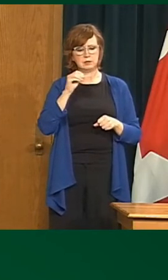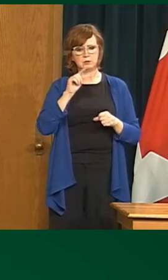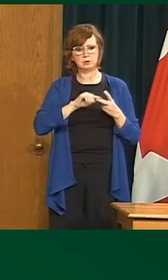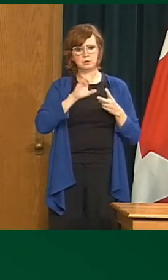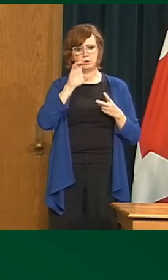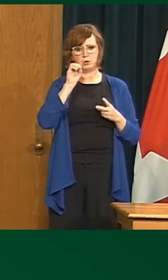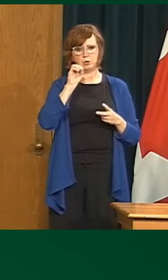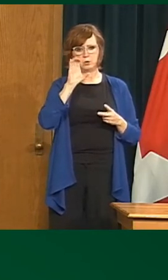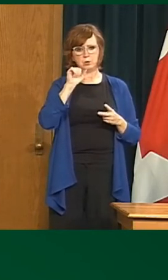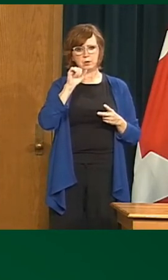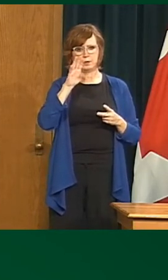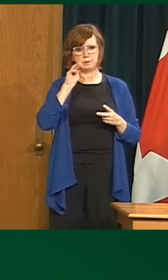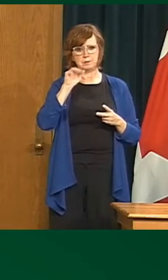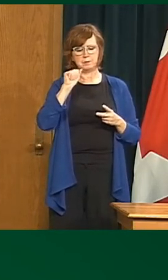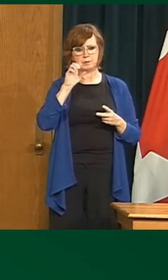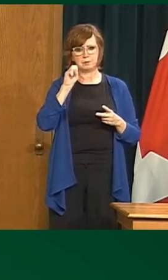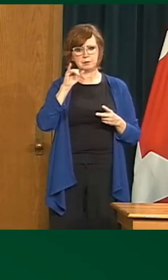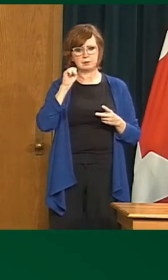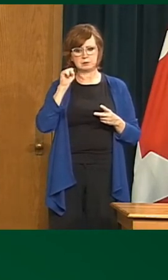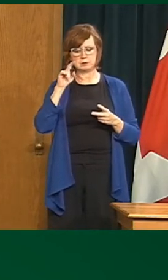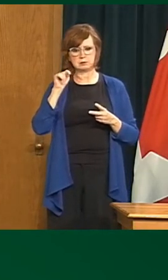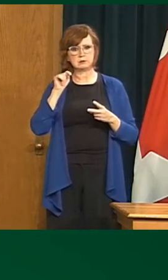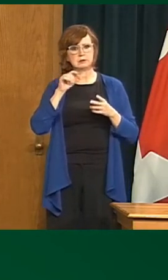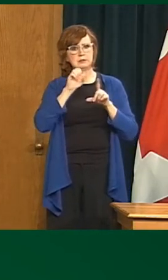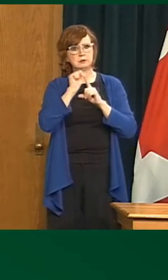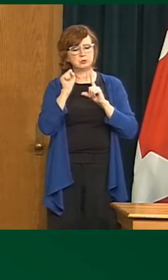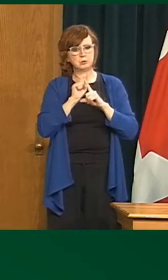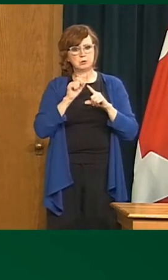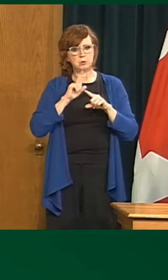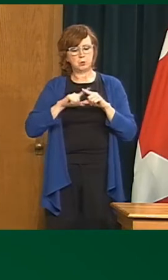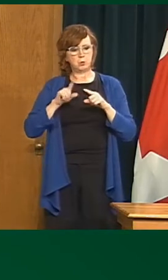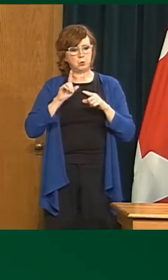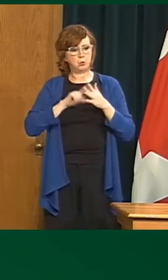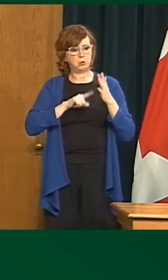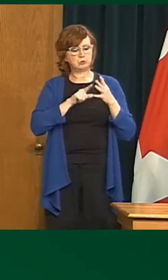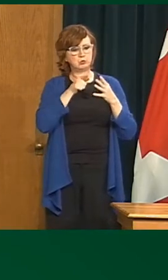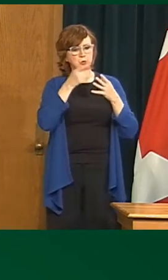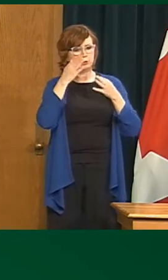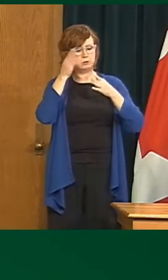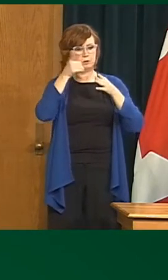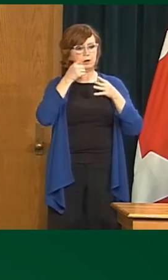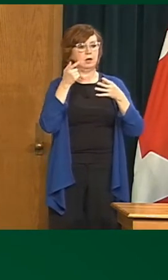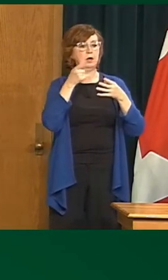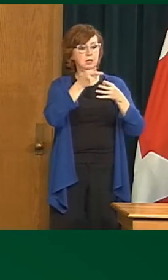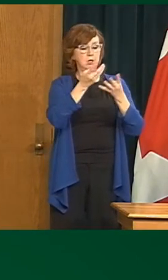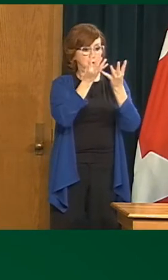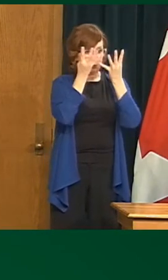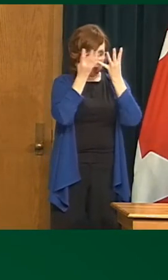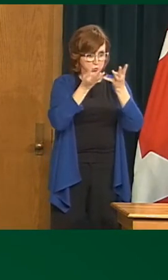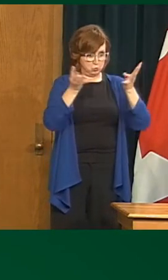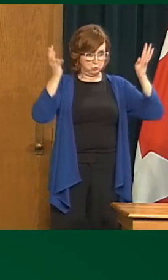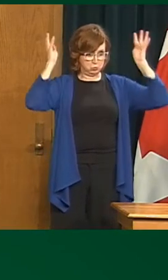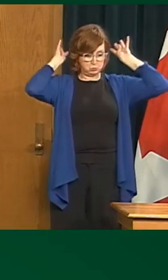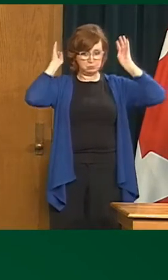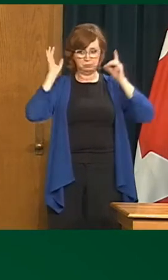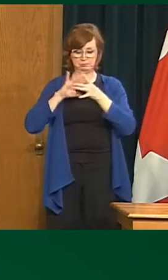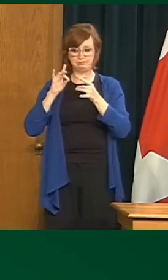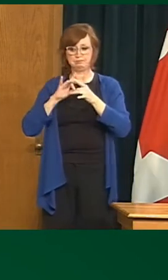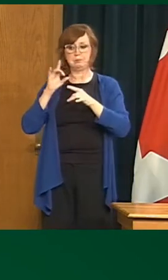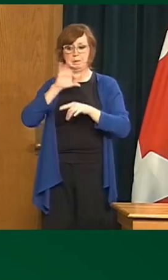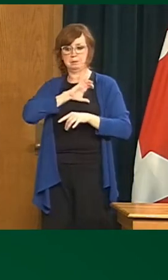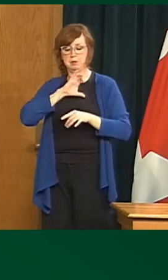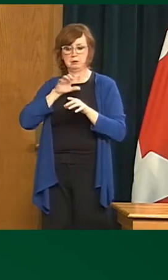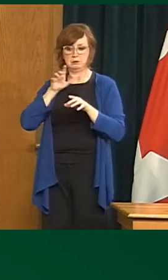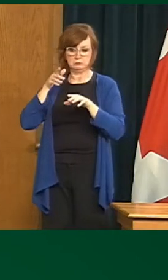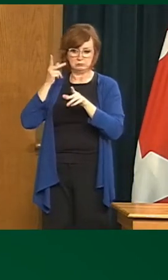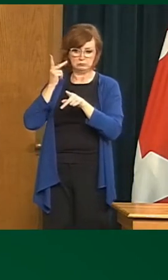that police should stay off First Nations land unless they're invited? Well, I as I said in a previous question,